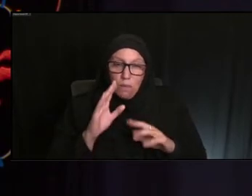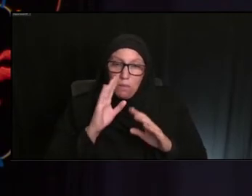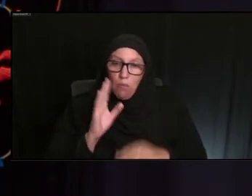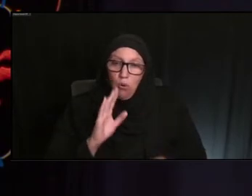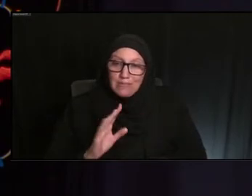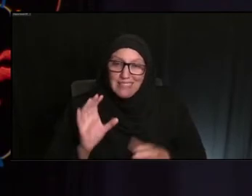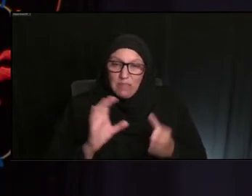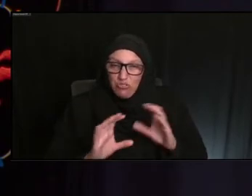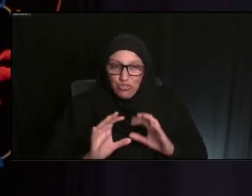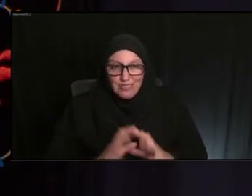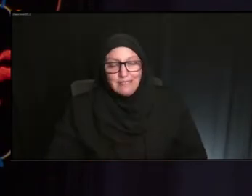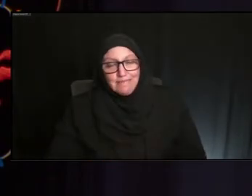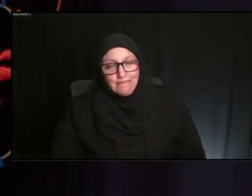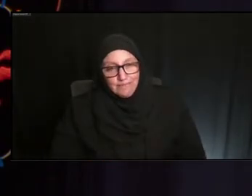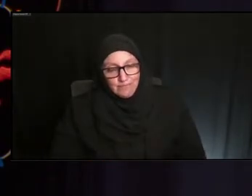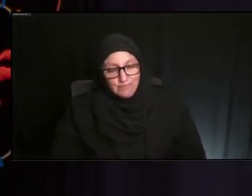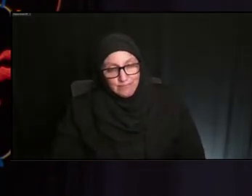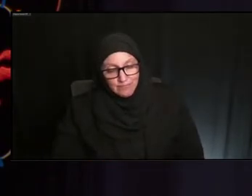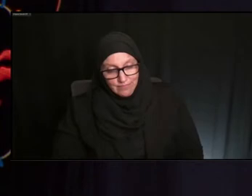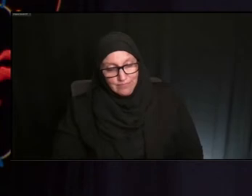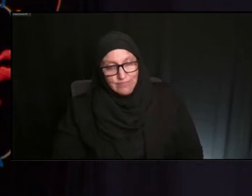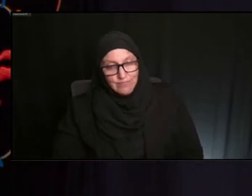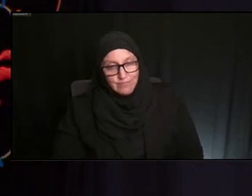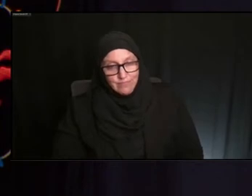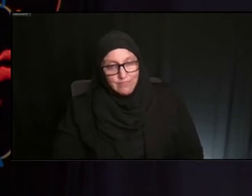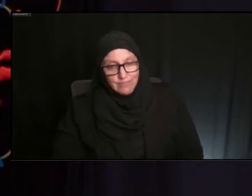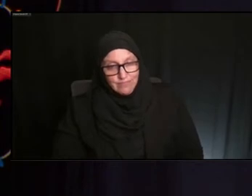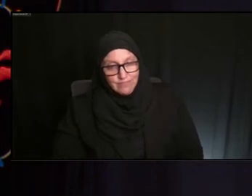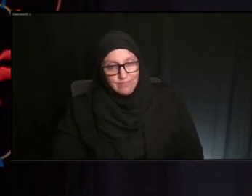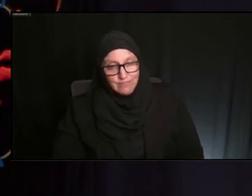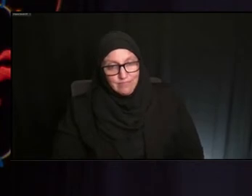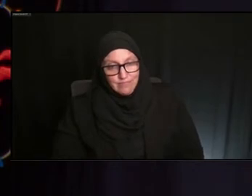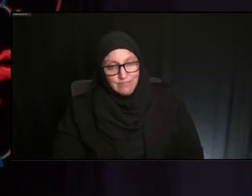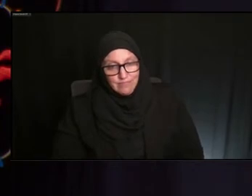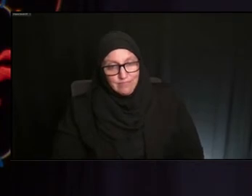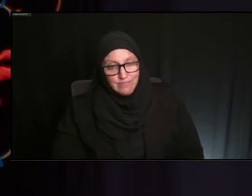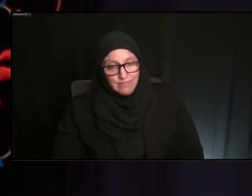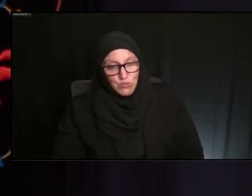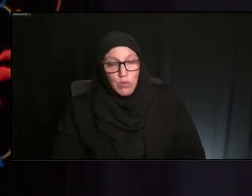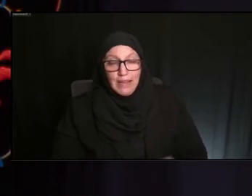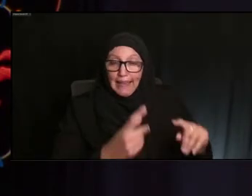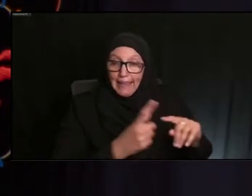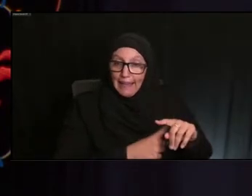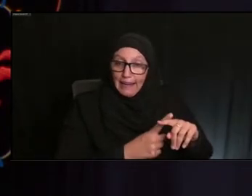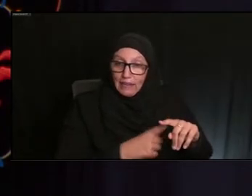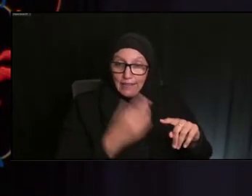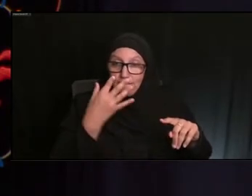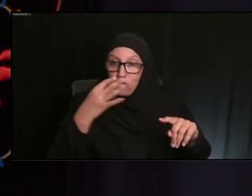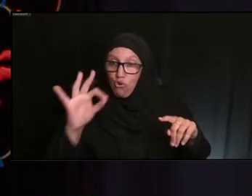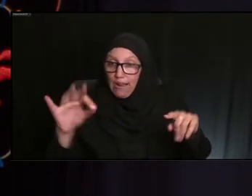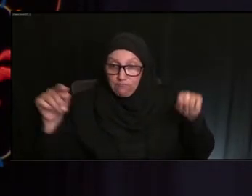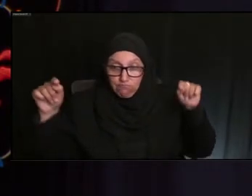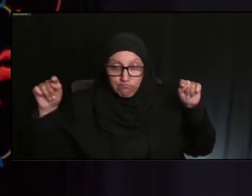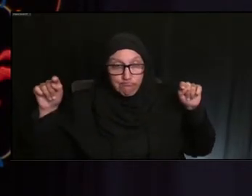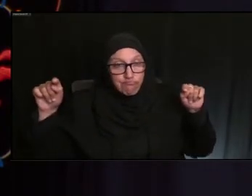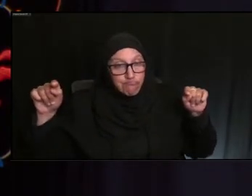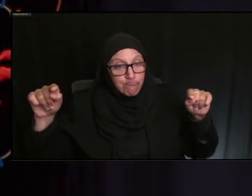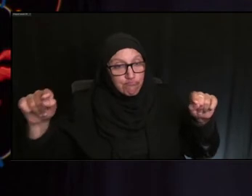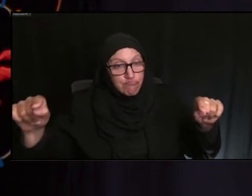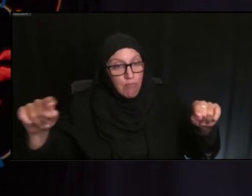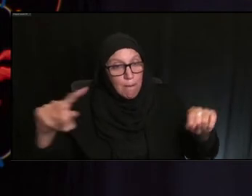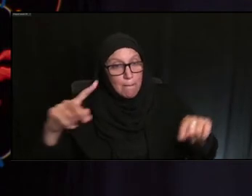right. He was the French counterpart, and they were both at the same time the ones to